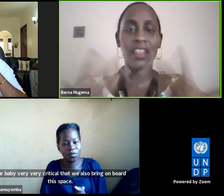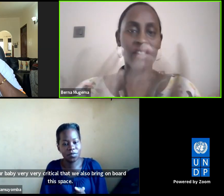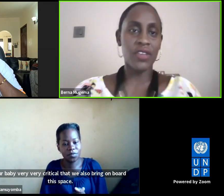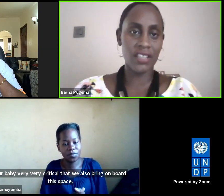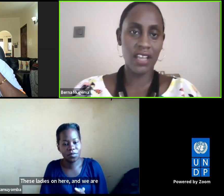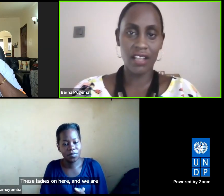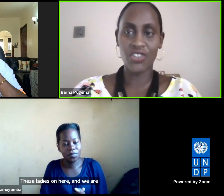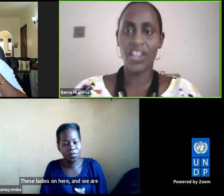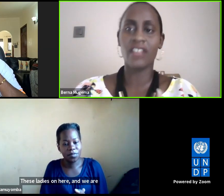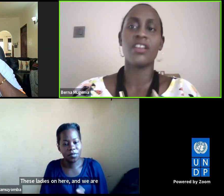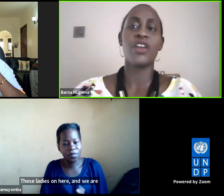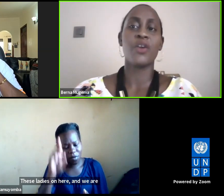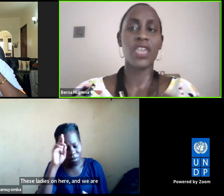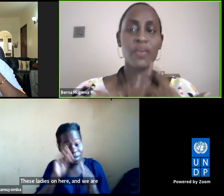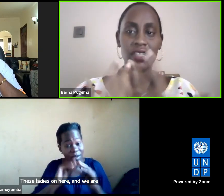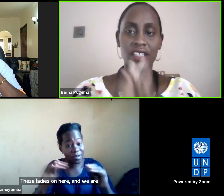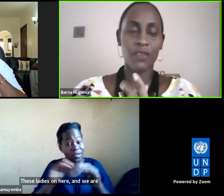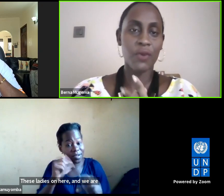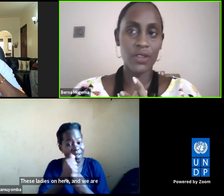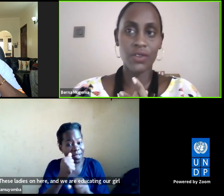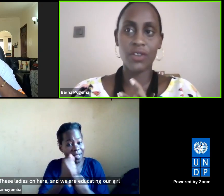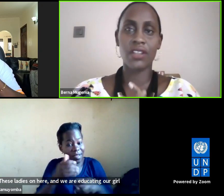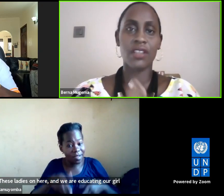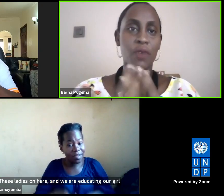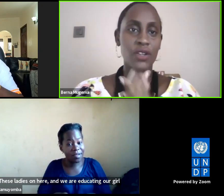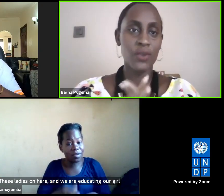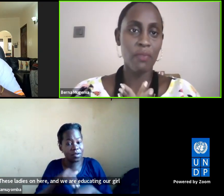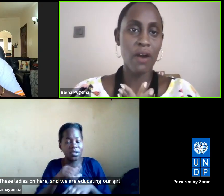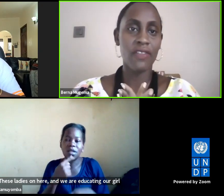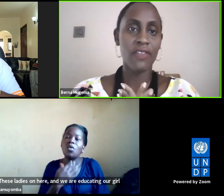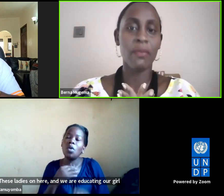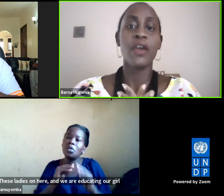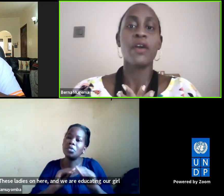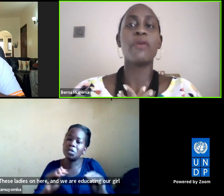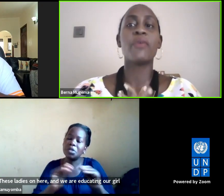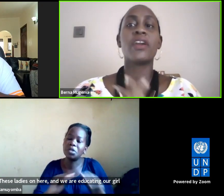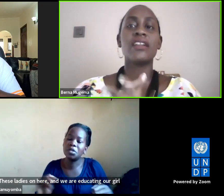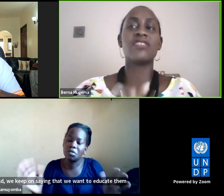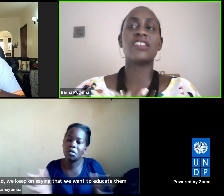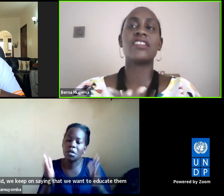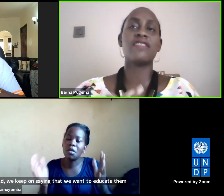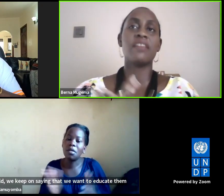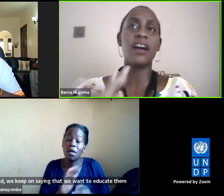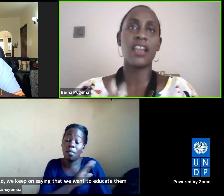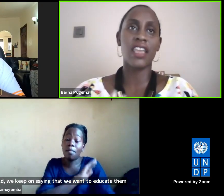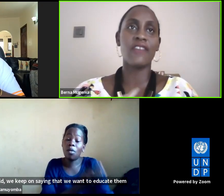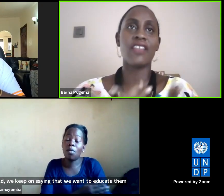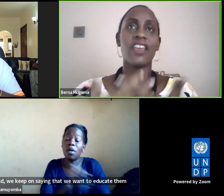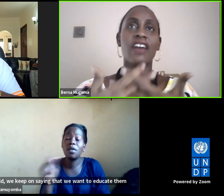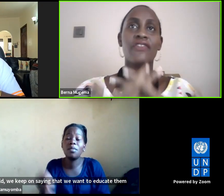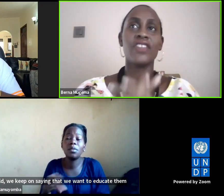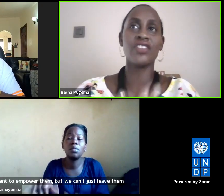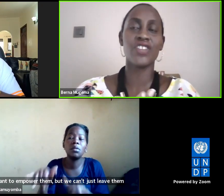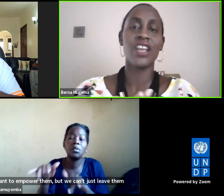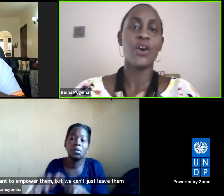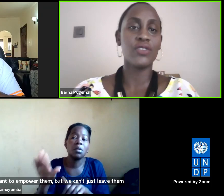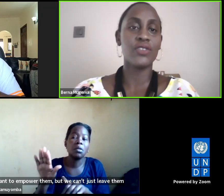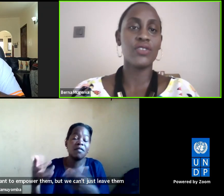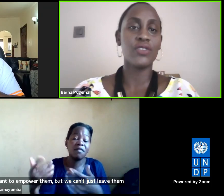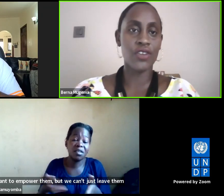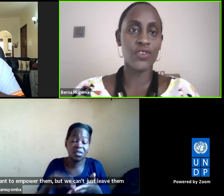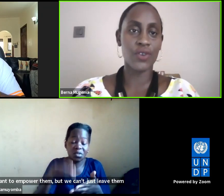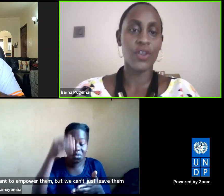we are educating our girl child. We keep on saying that we want to educate them, we want to empower them, but we can't just leave them hanging after they have finished